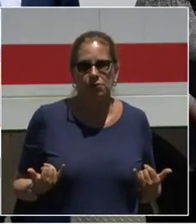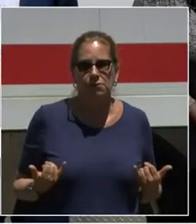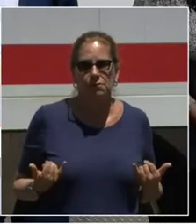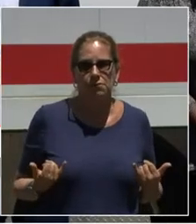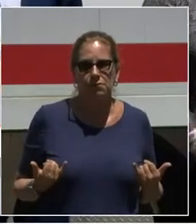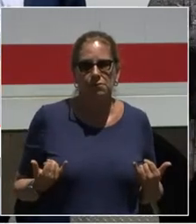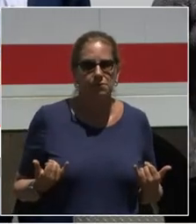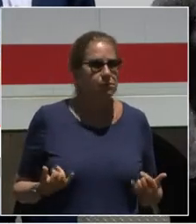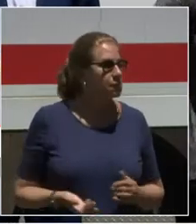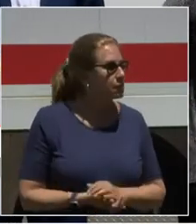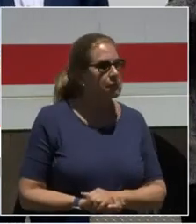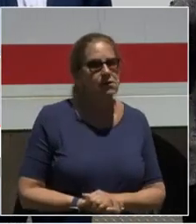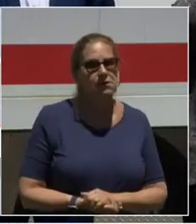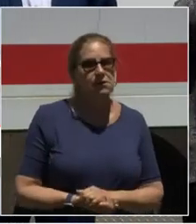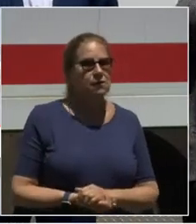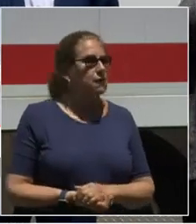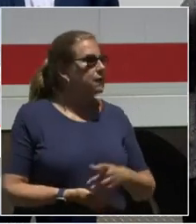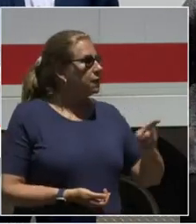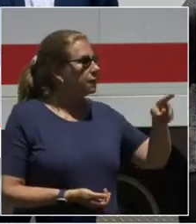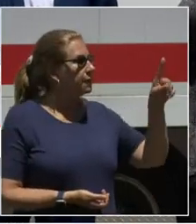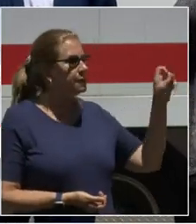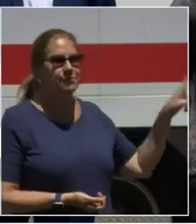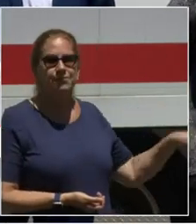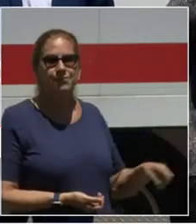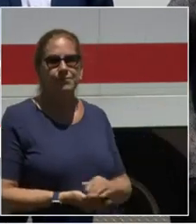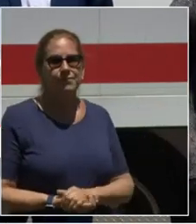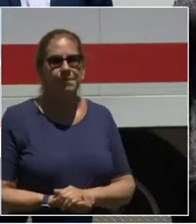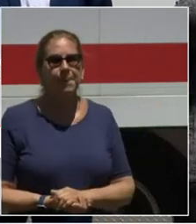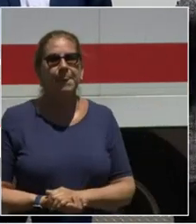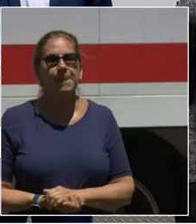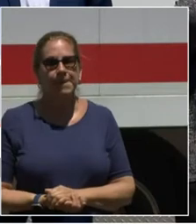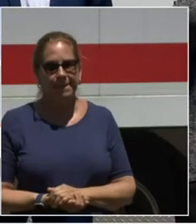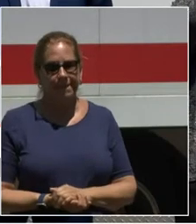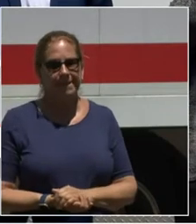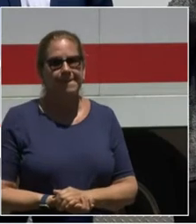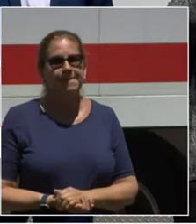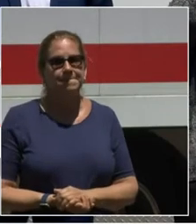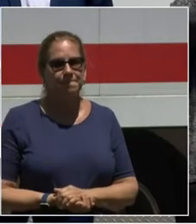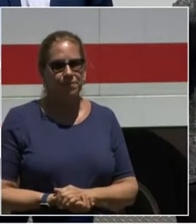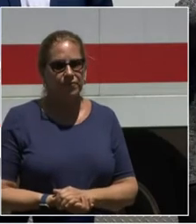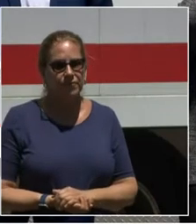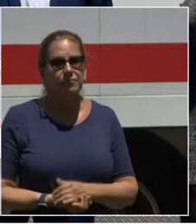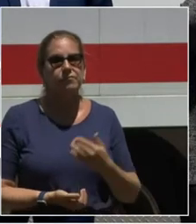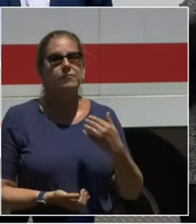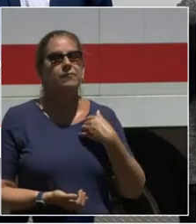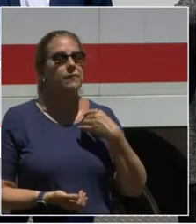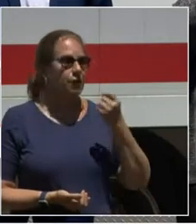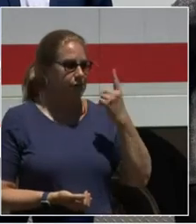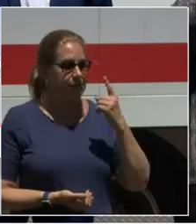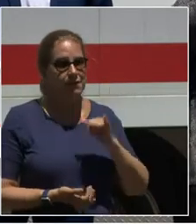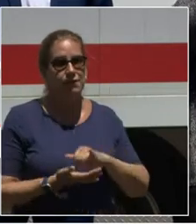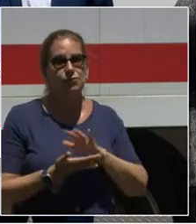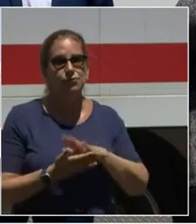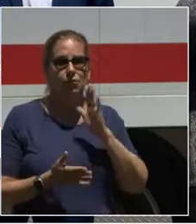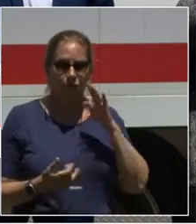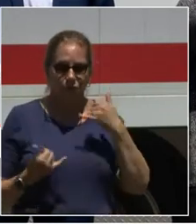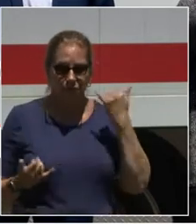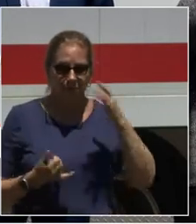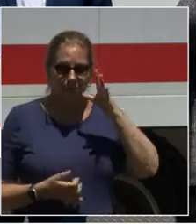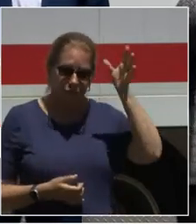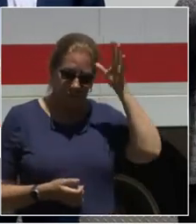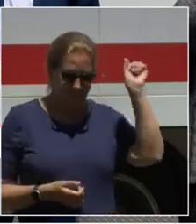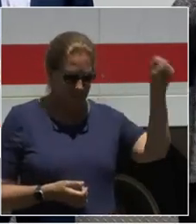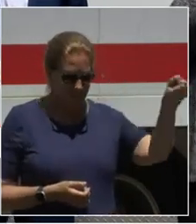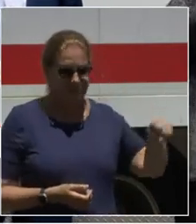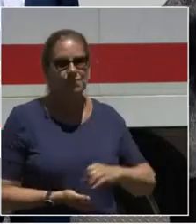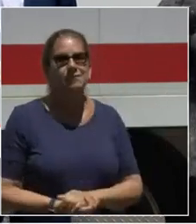that. So it's my understanding that there's a phone banking, in terms of reaching out to parents. Yes. So beyond that, what other types of outreach